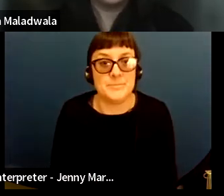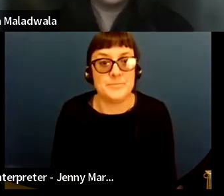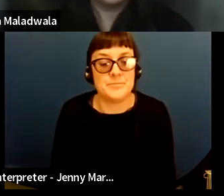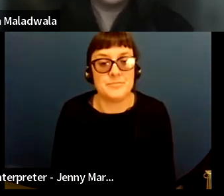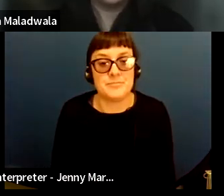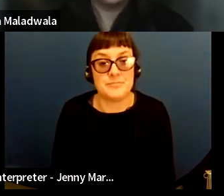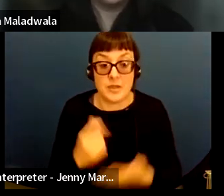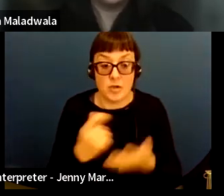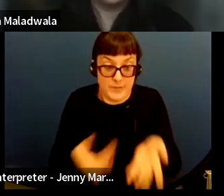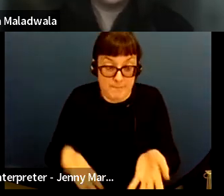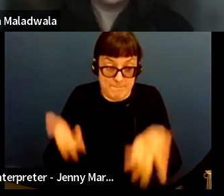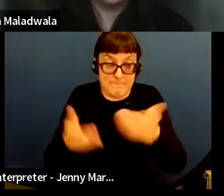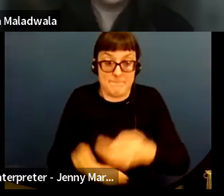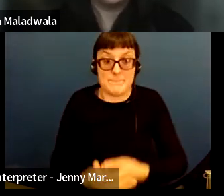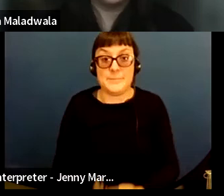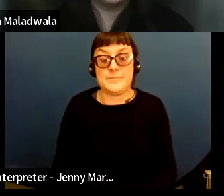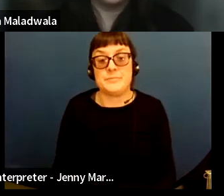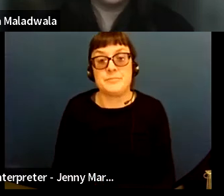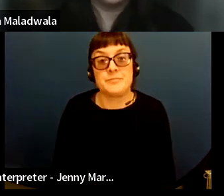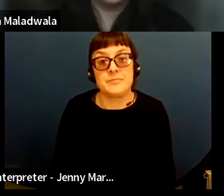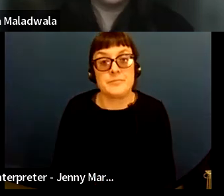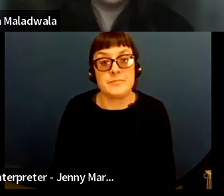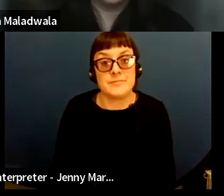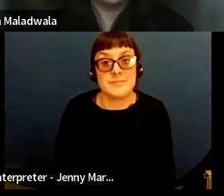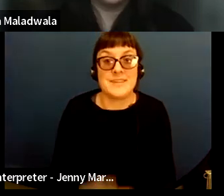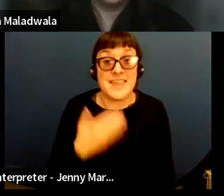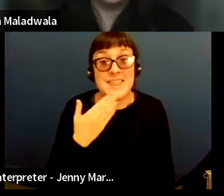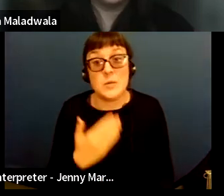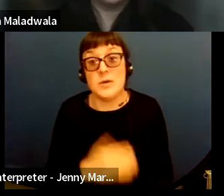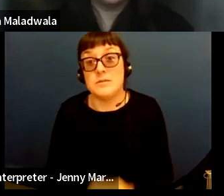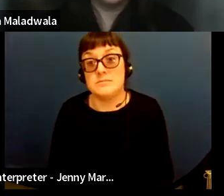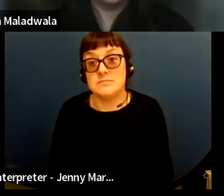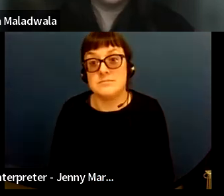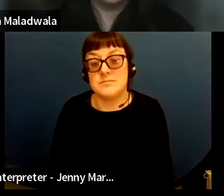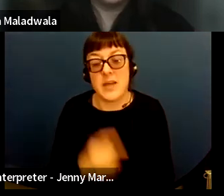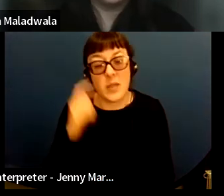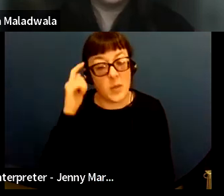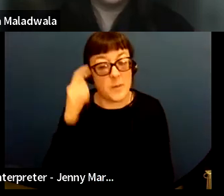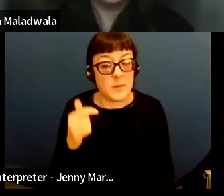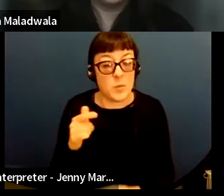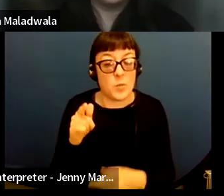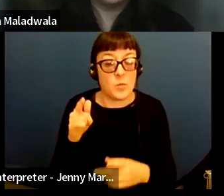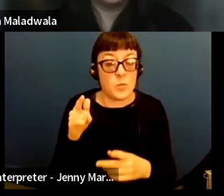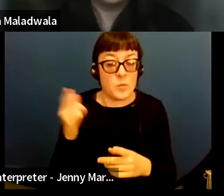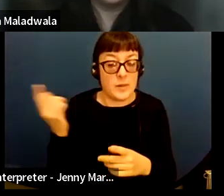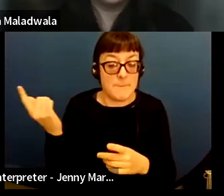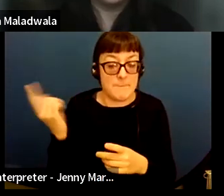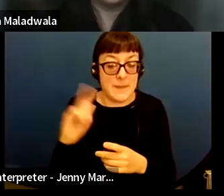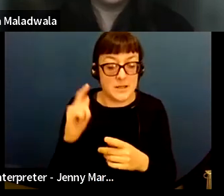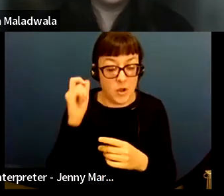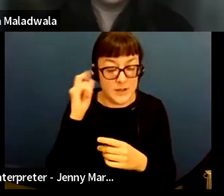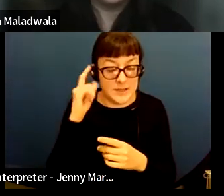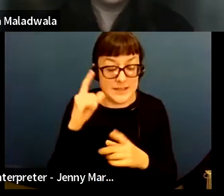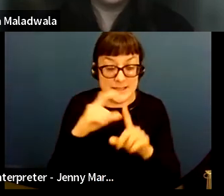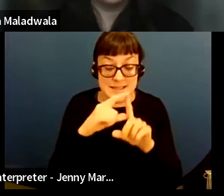Robert, yeah, fire away. Right. Yeah, thanks, Kathy. Yeah, I thought maybe I'd just come back to this idea of